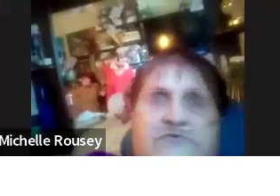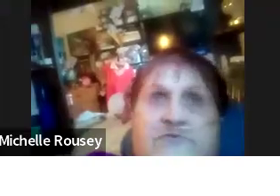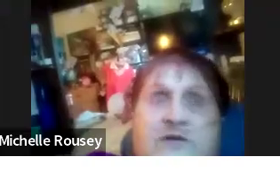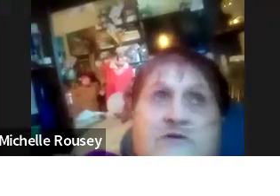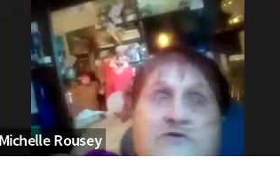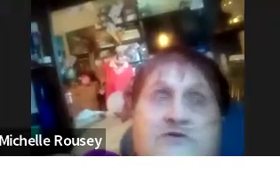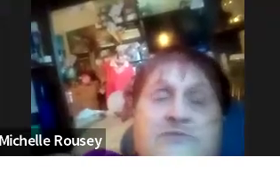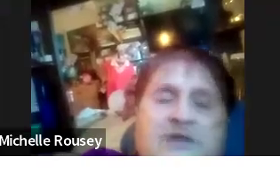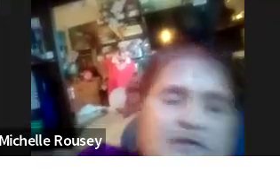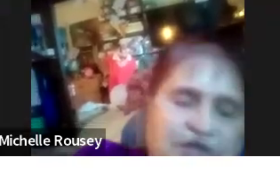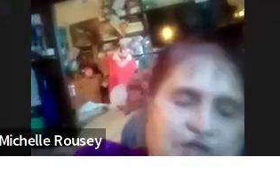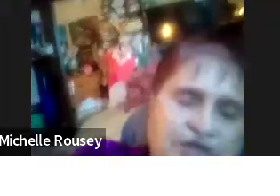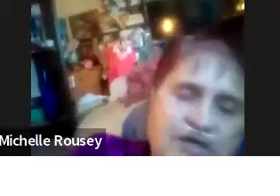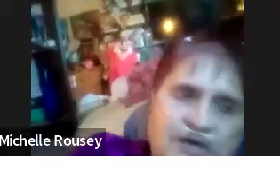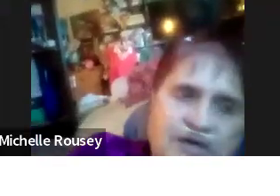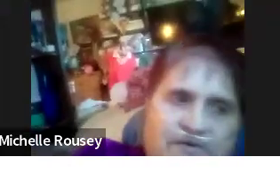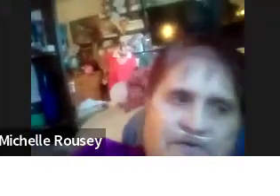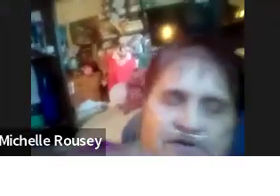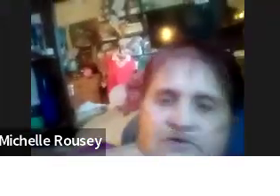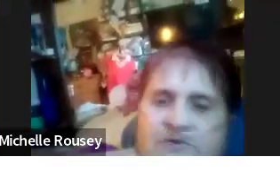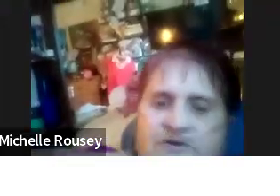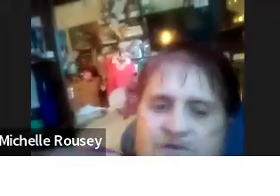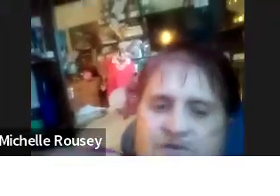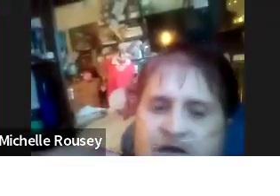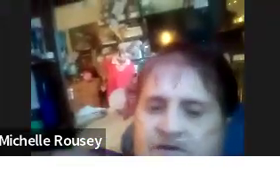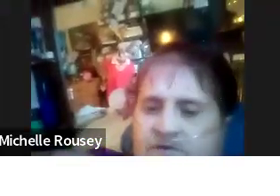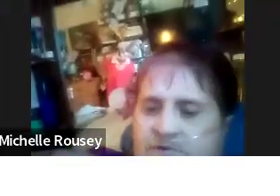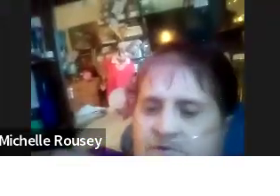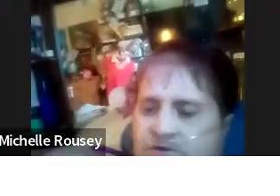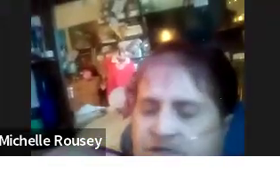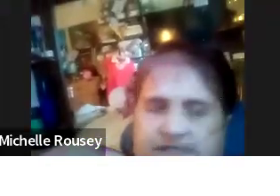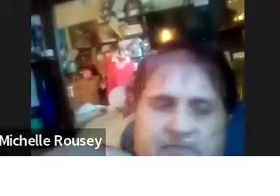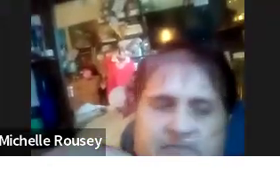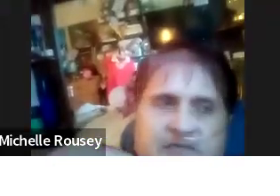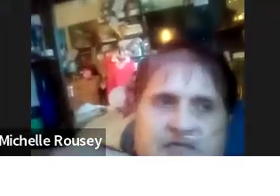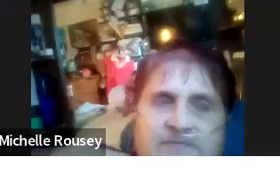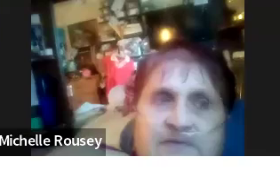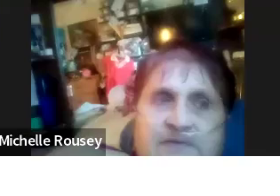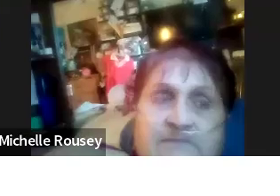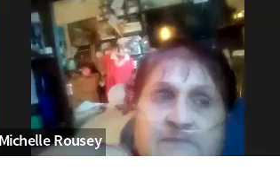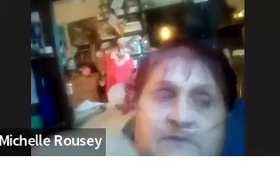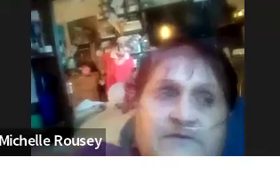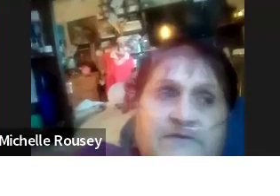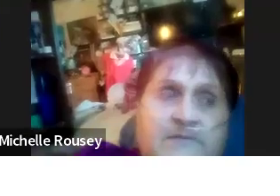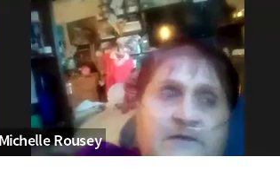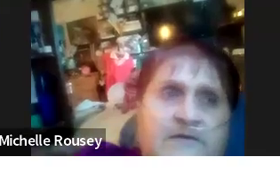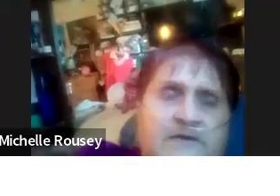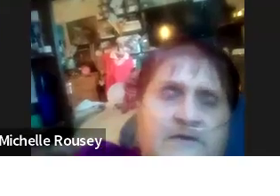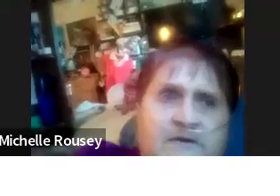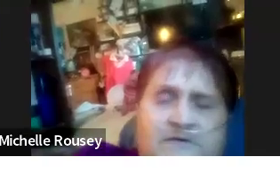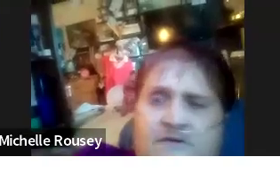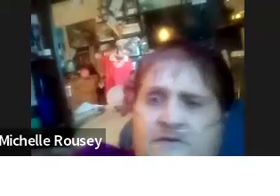use terminology around seniors, we also add the word disabilities, people with